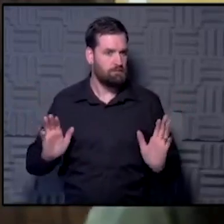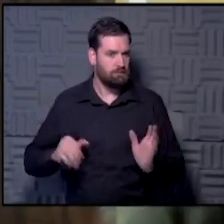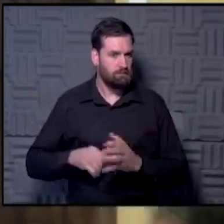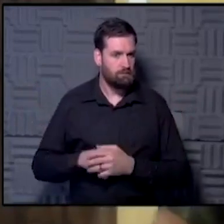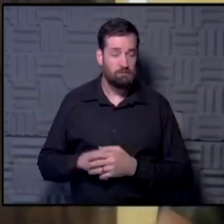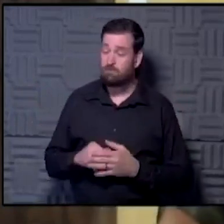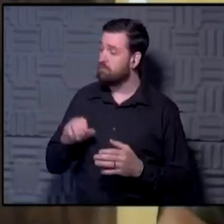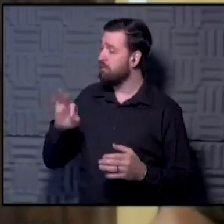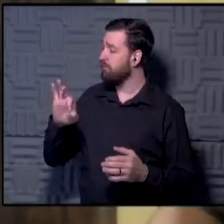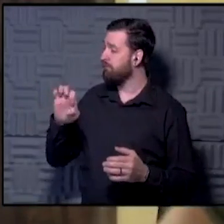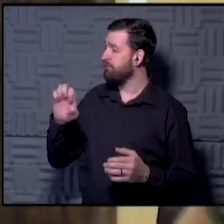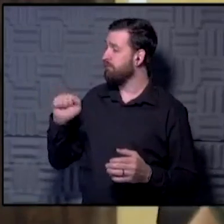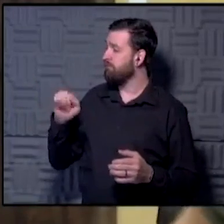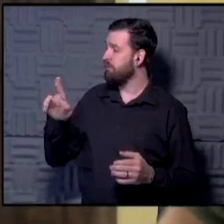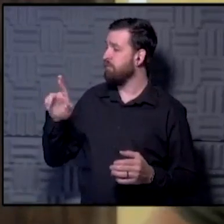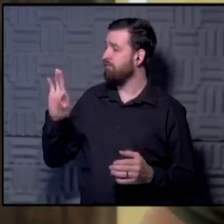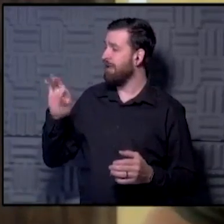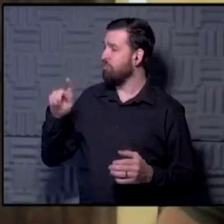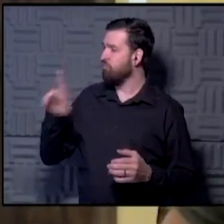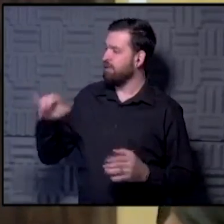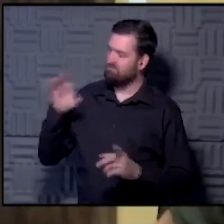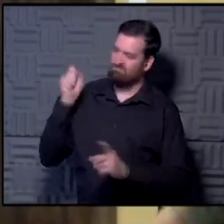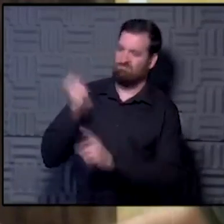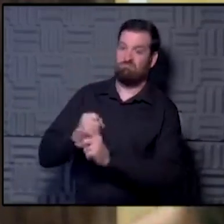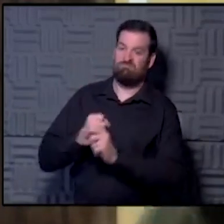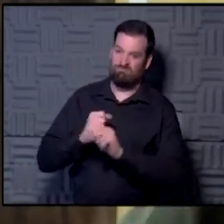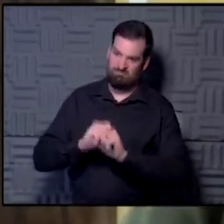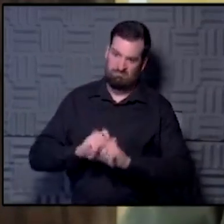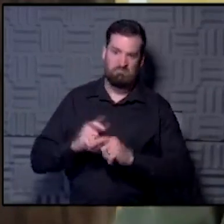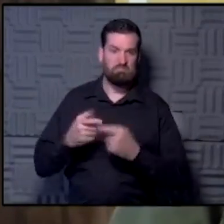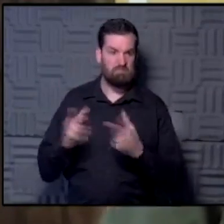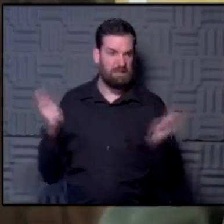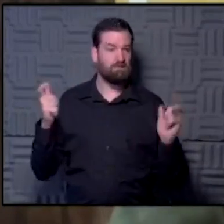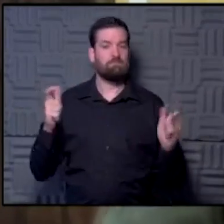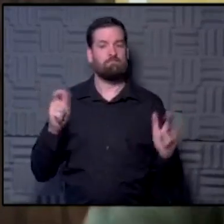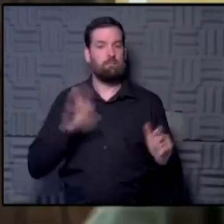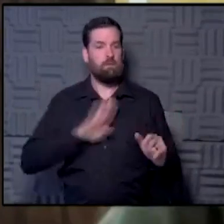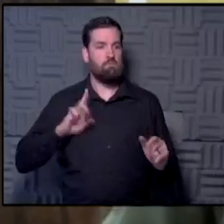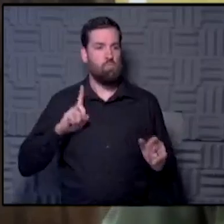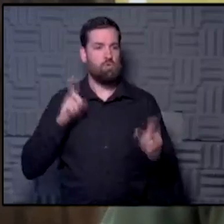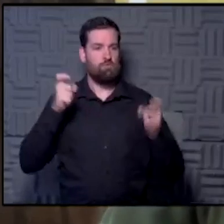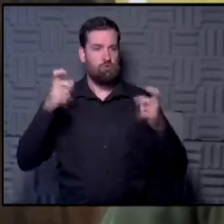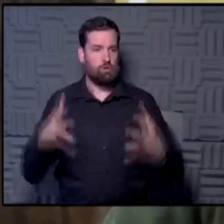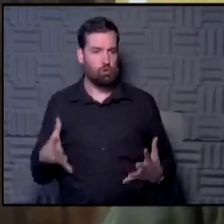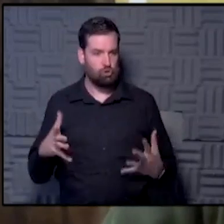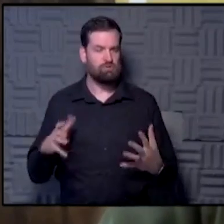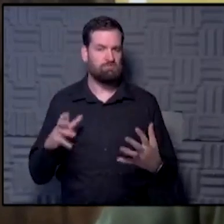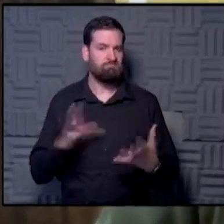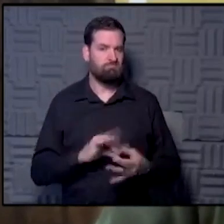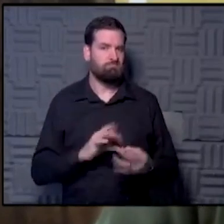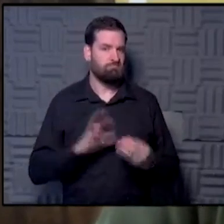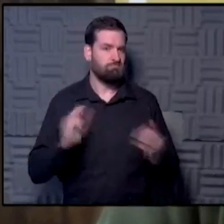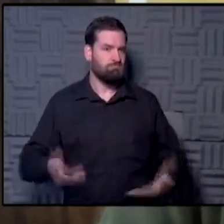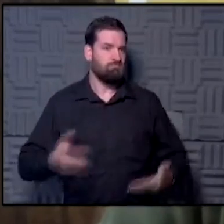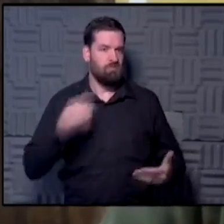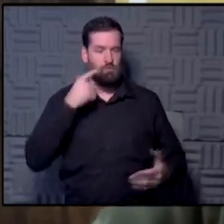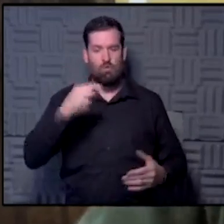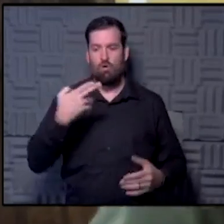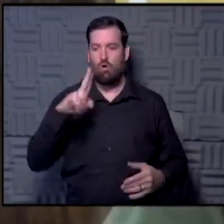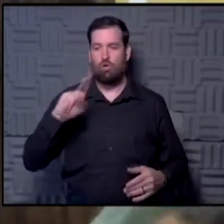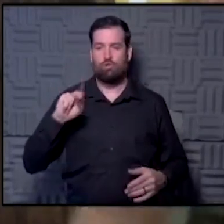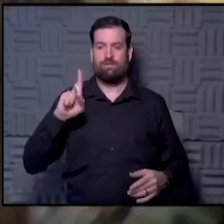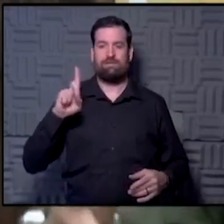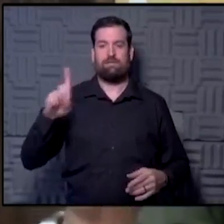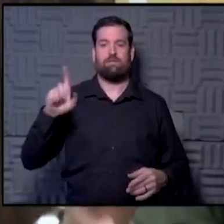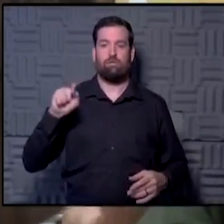Well, Fear Factory had a pretty big impact. I sit on the board of directors. I think there was in the intro for the Haunted Attraction Association. And so we